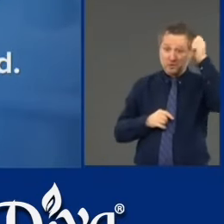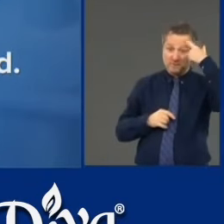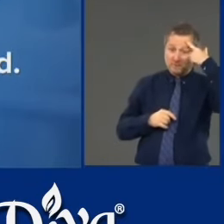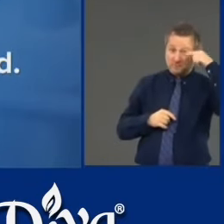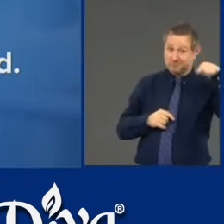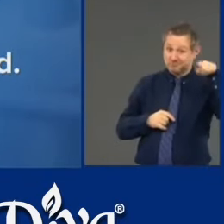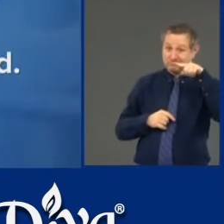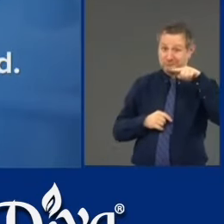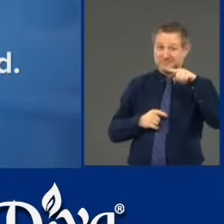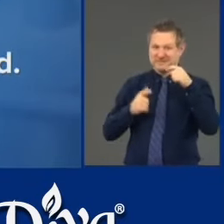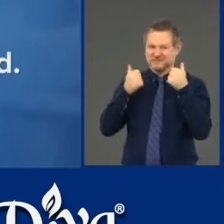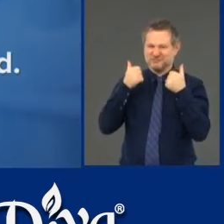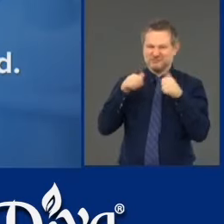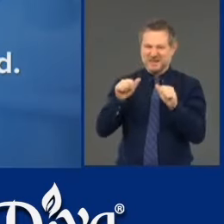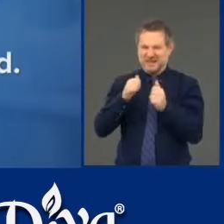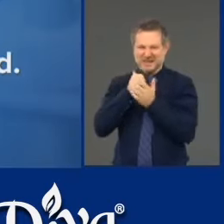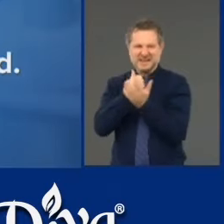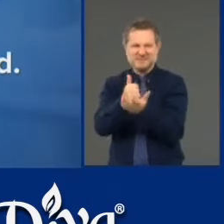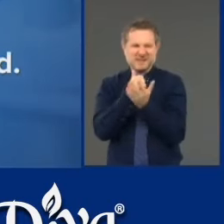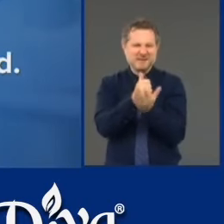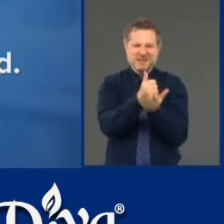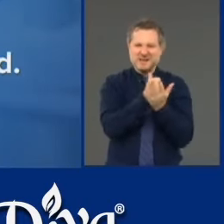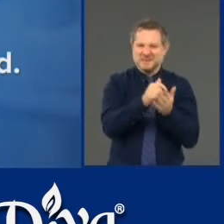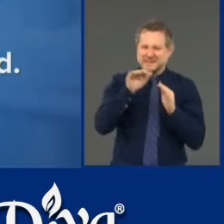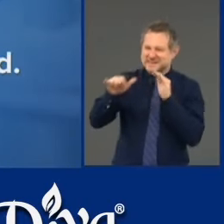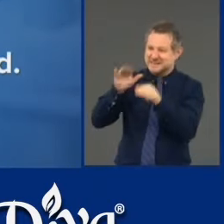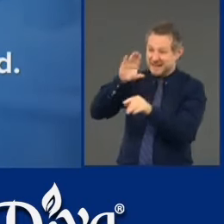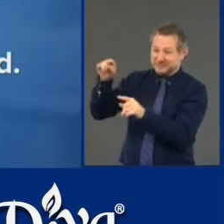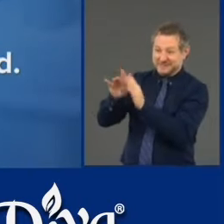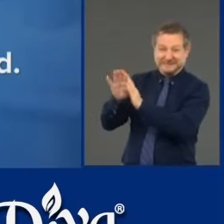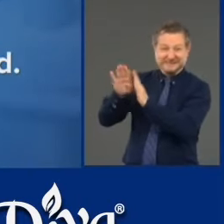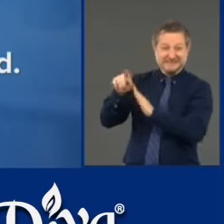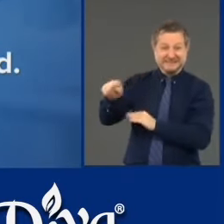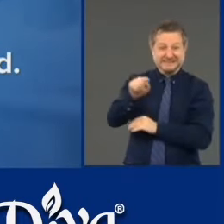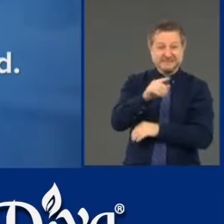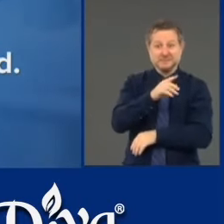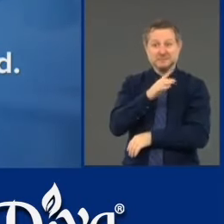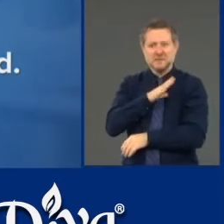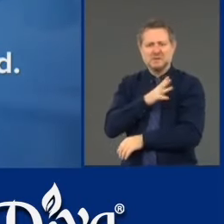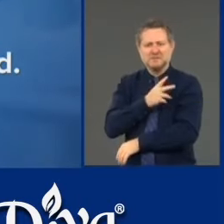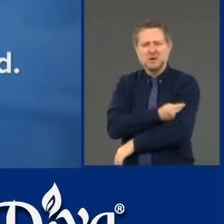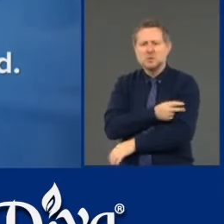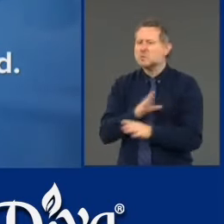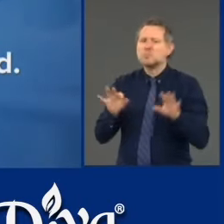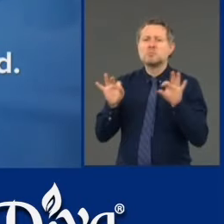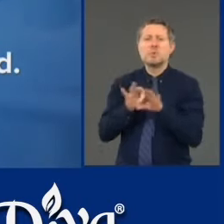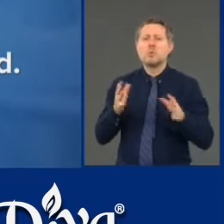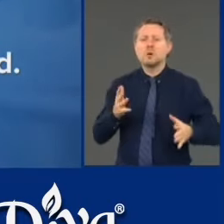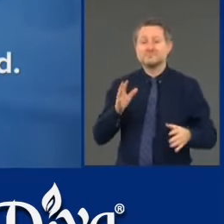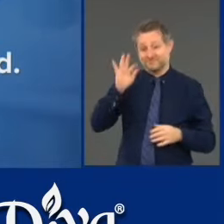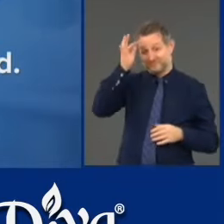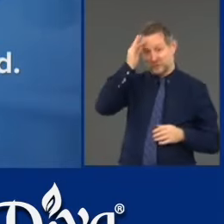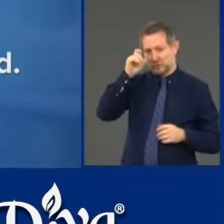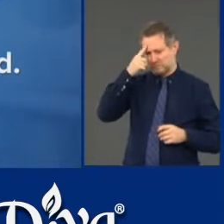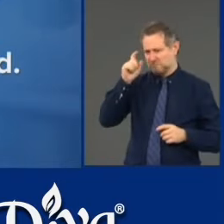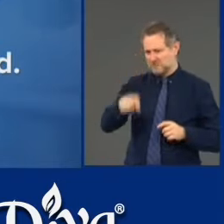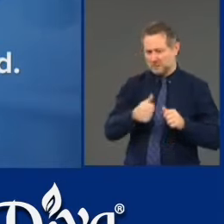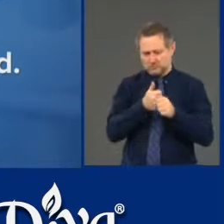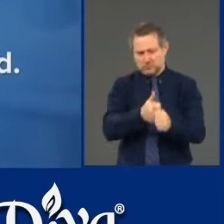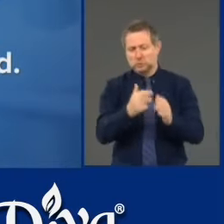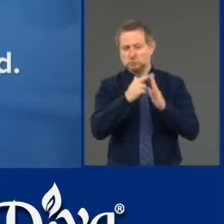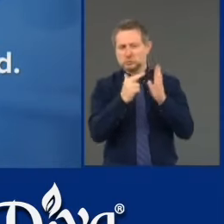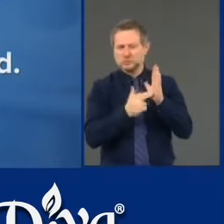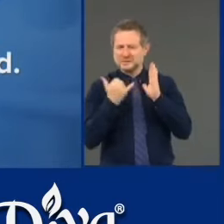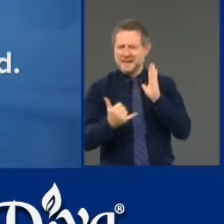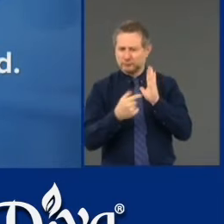to develop a vaccine, then let's make sure the federal government sets the rules now and says to any company that